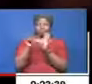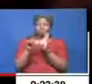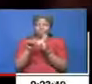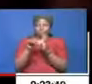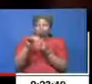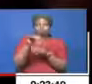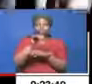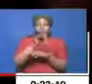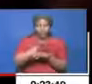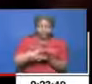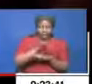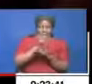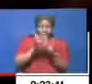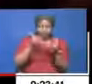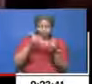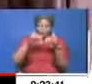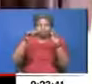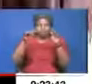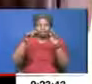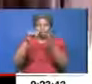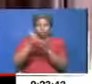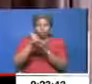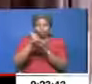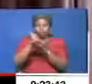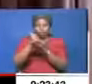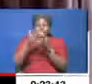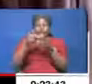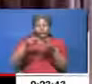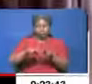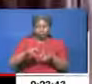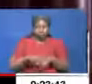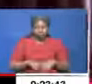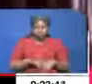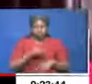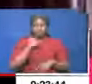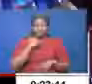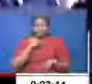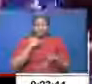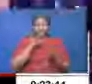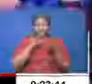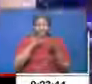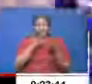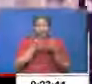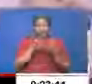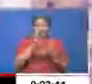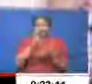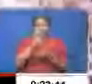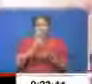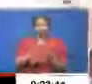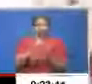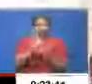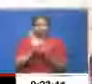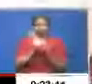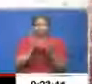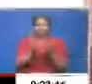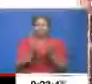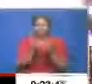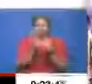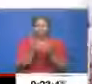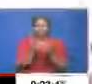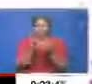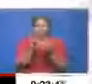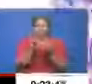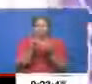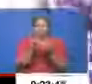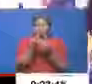an external audit is conducted. She says the stipulated standards will be adopted by public offices and compliance